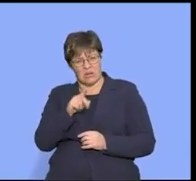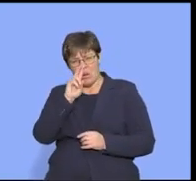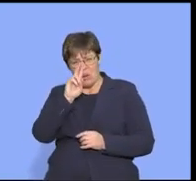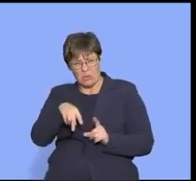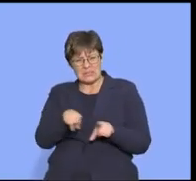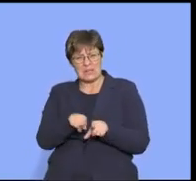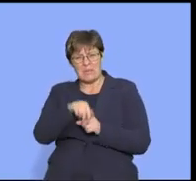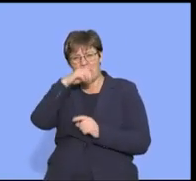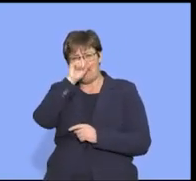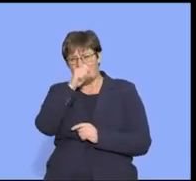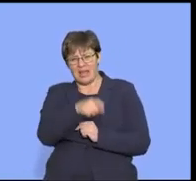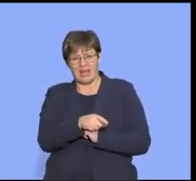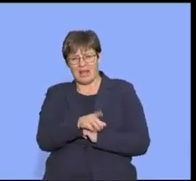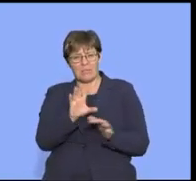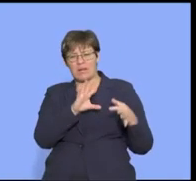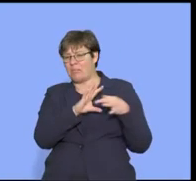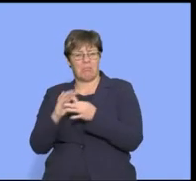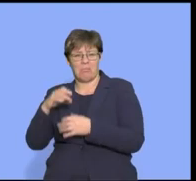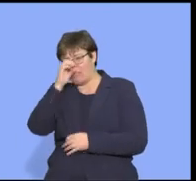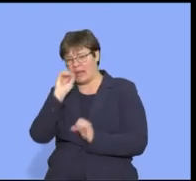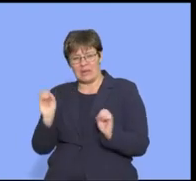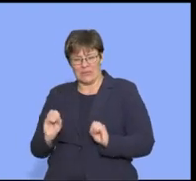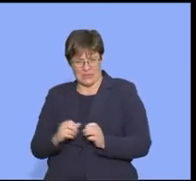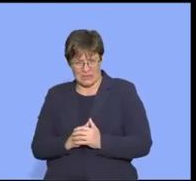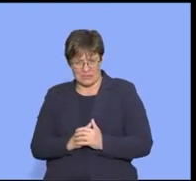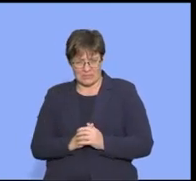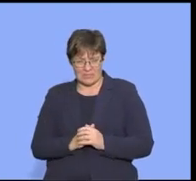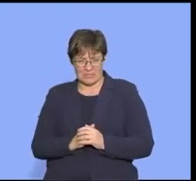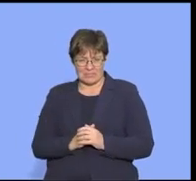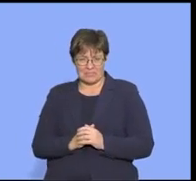pig, it's not related to the pigs which occur today.